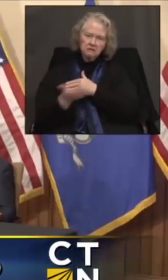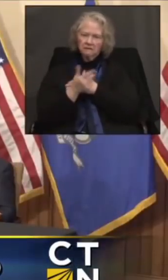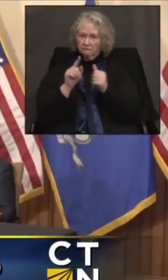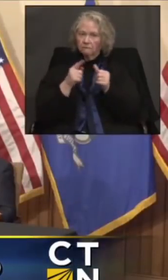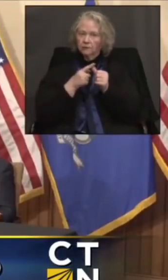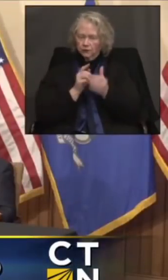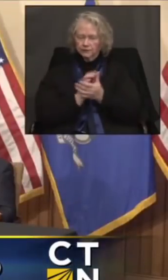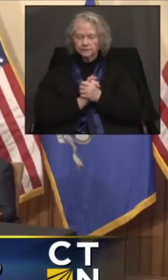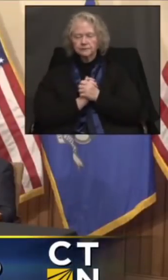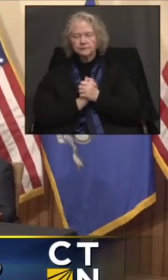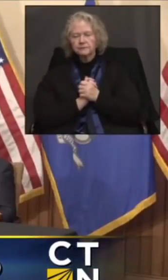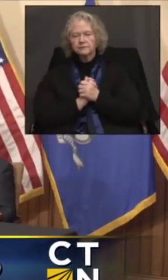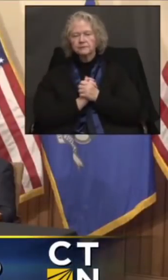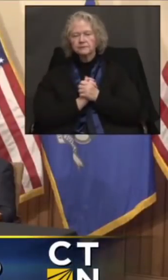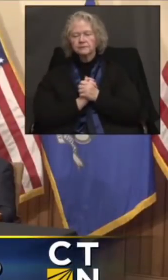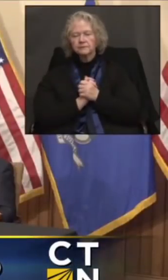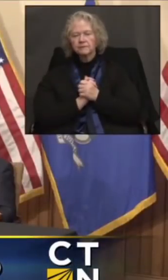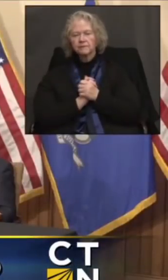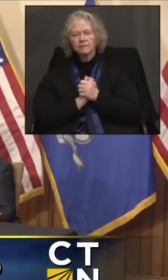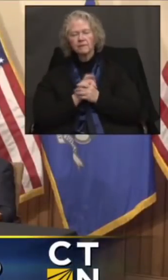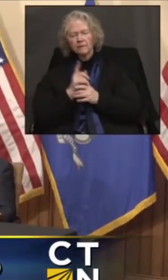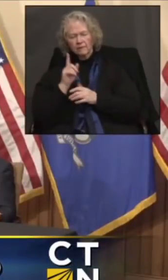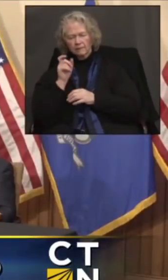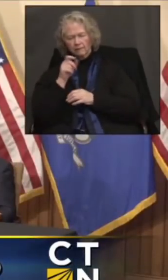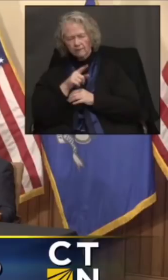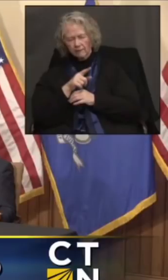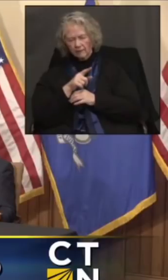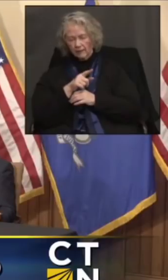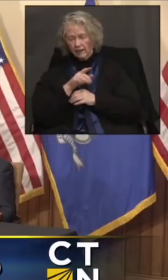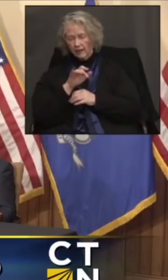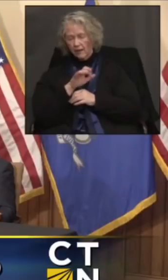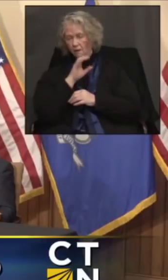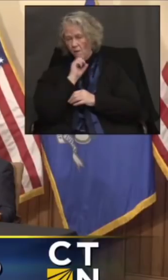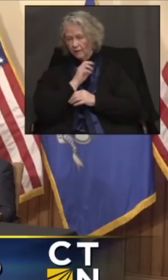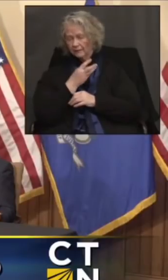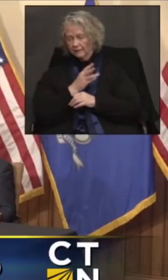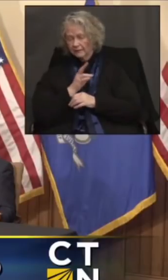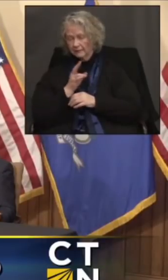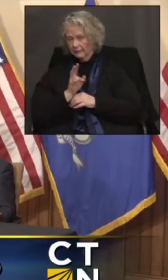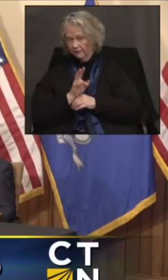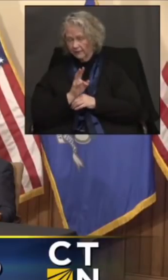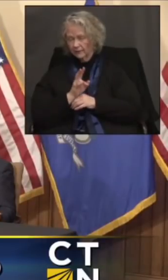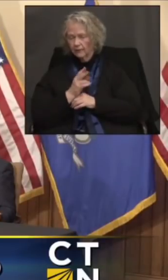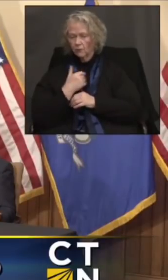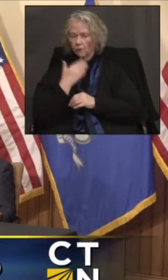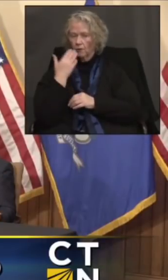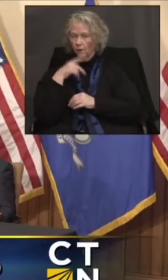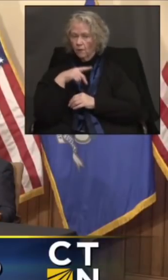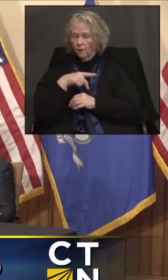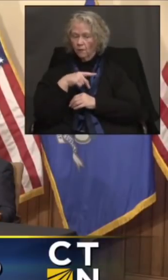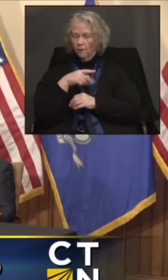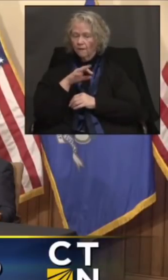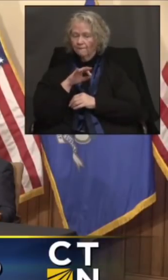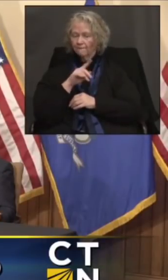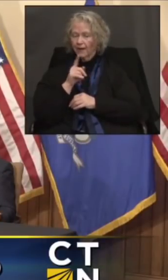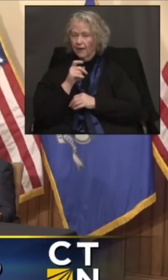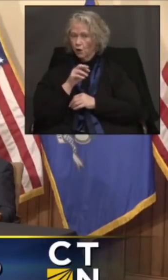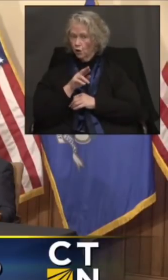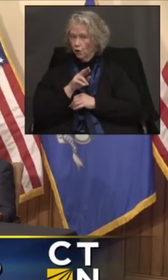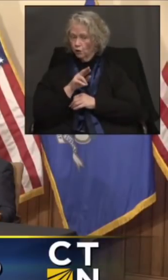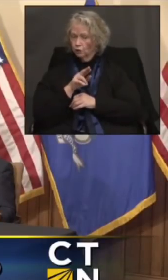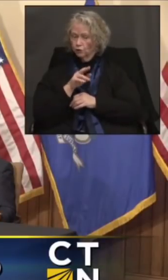it. Specifically regarding the 16 and 17-year-olds, we know that the Pfizer dose is the only one